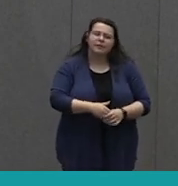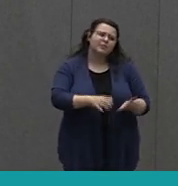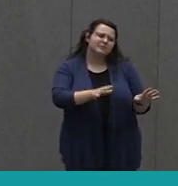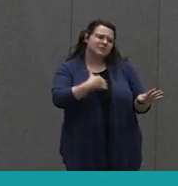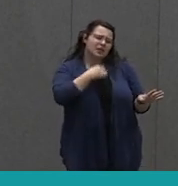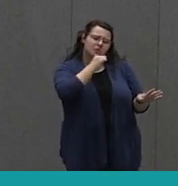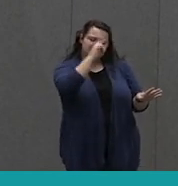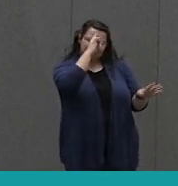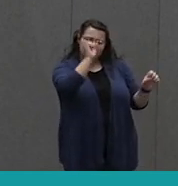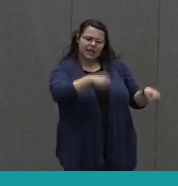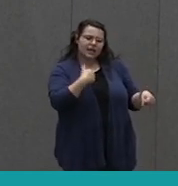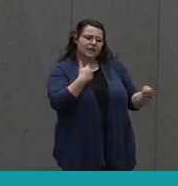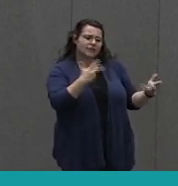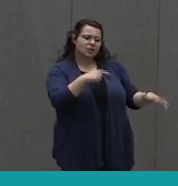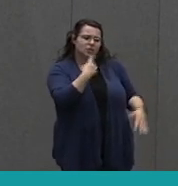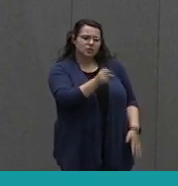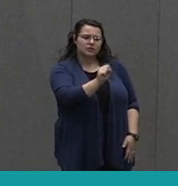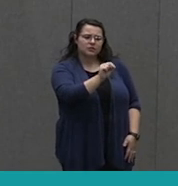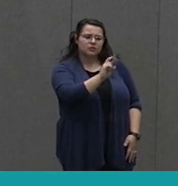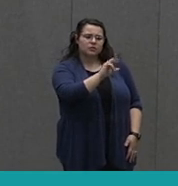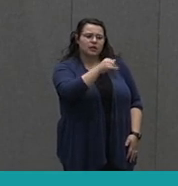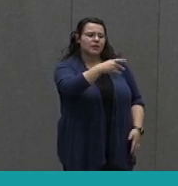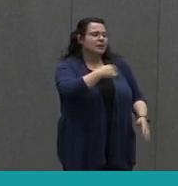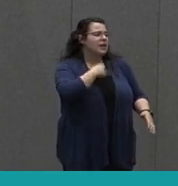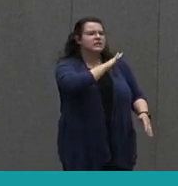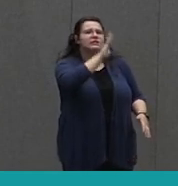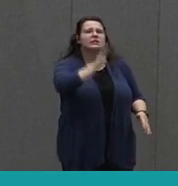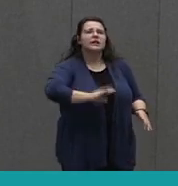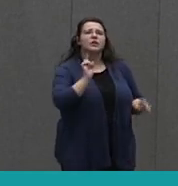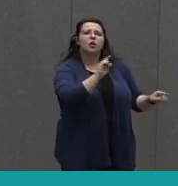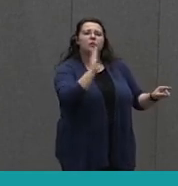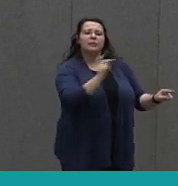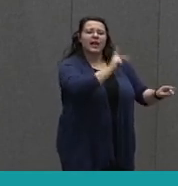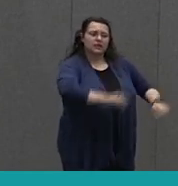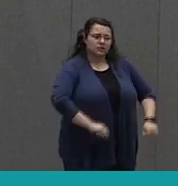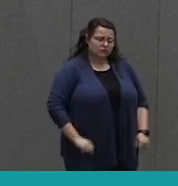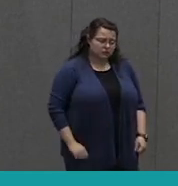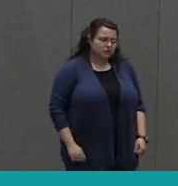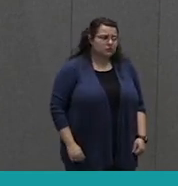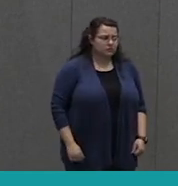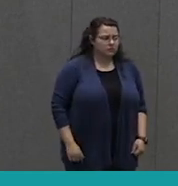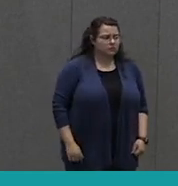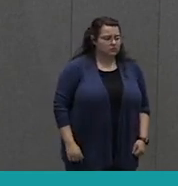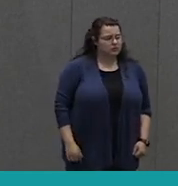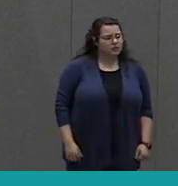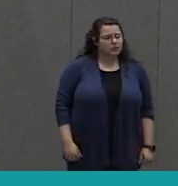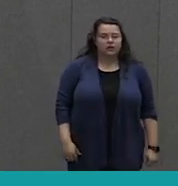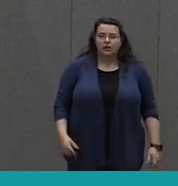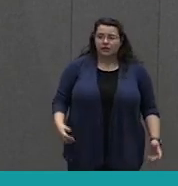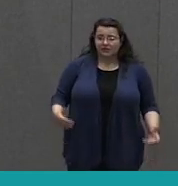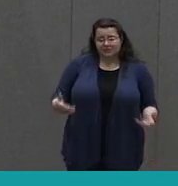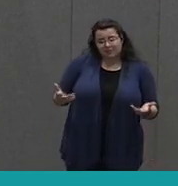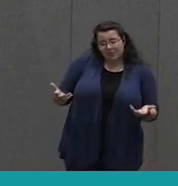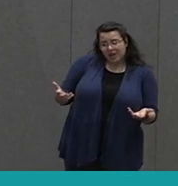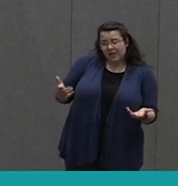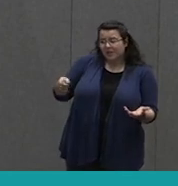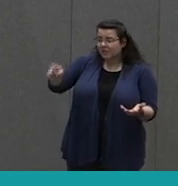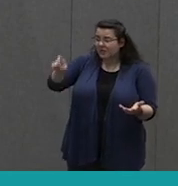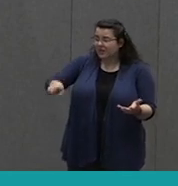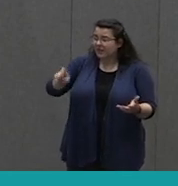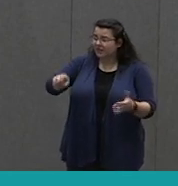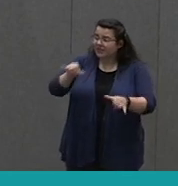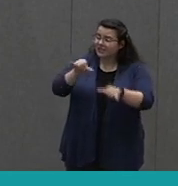They had a great time playing pirates, and somehow Goose always ended up walking on the plank. Then it began to